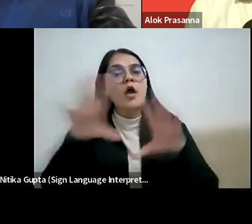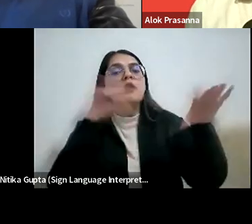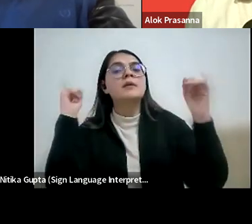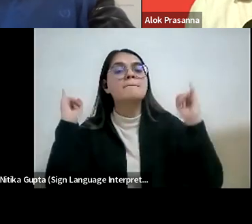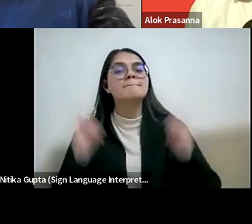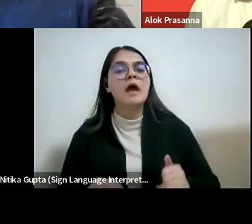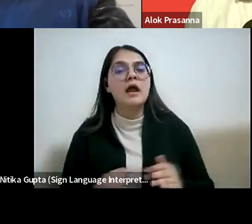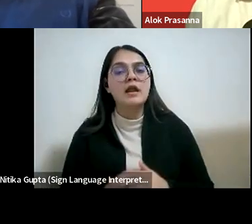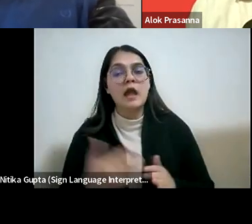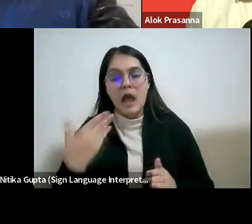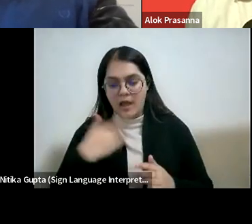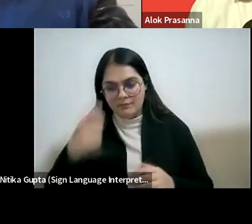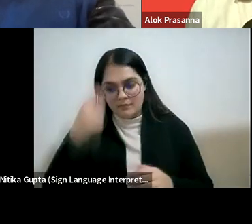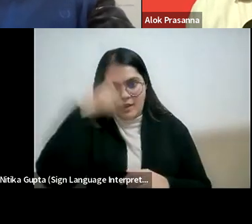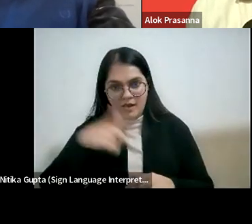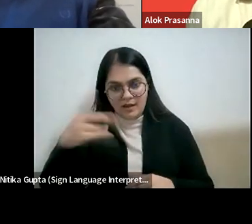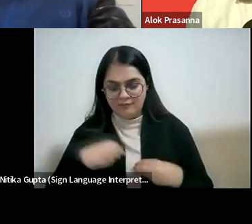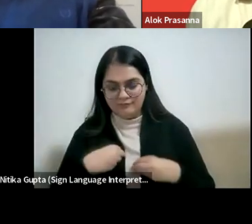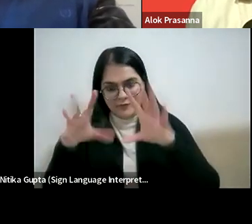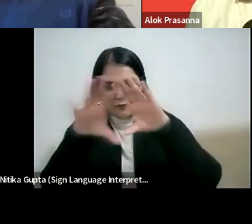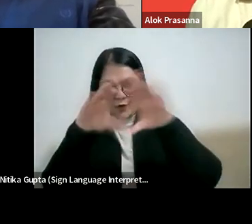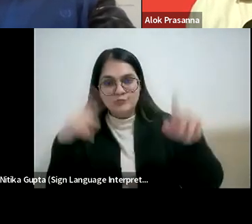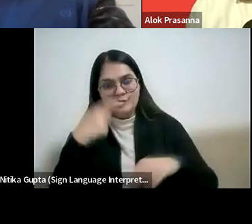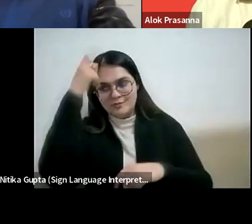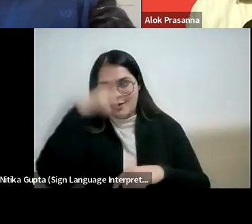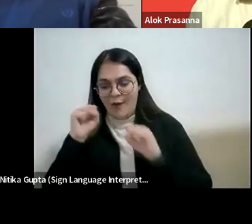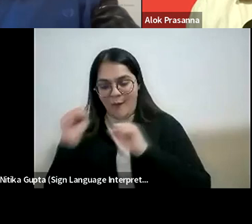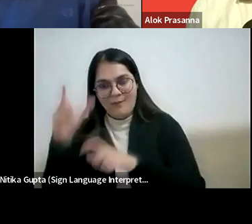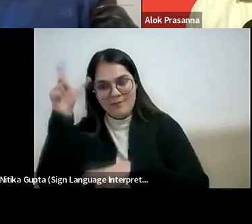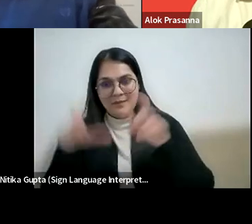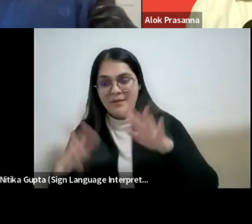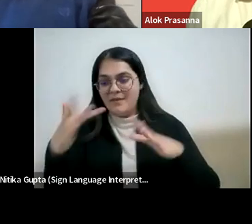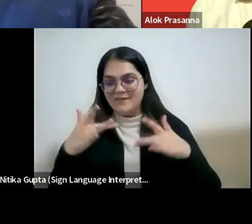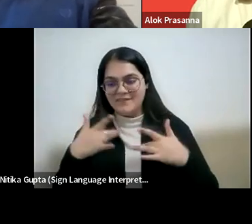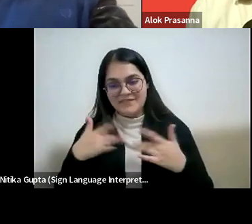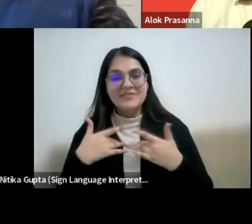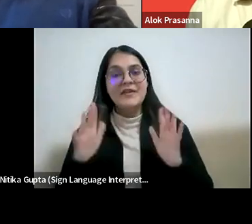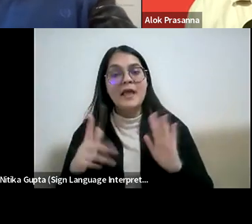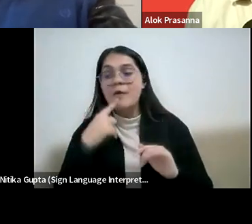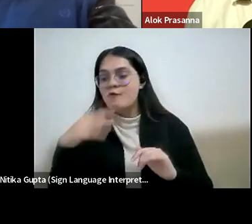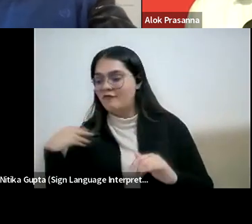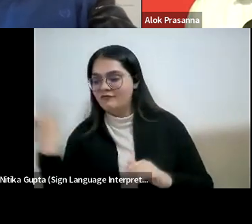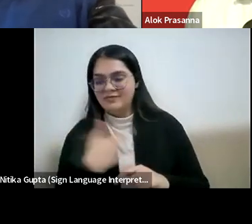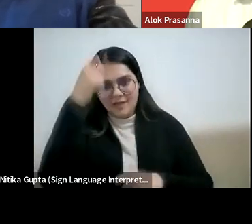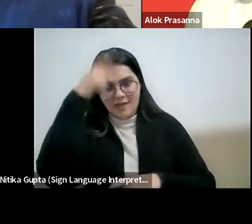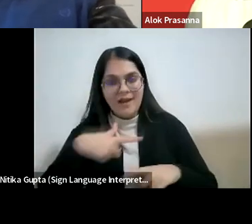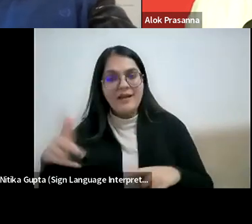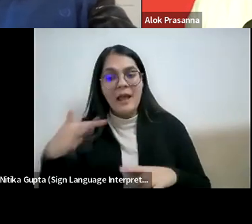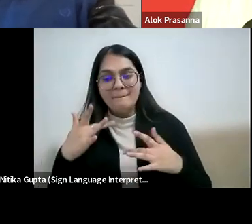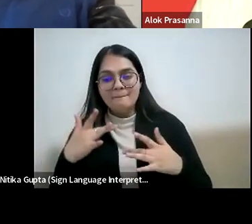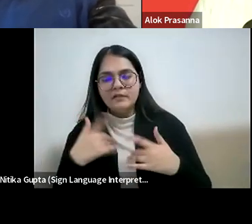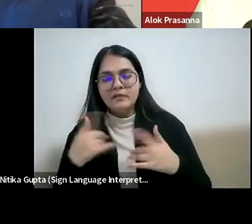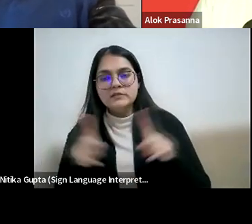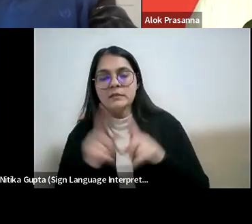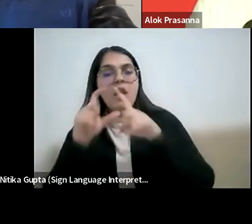of India, had given ourselves a constitution which we, the people of India, felt was under threat.